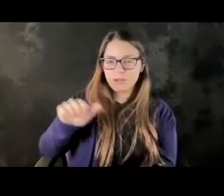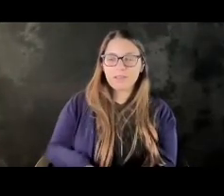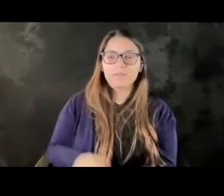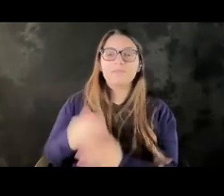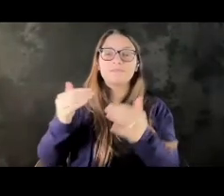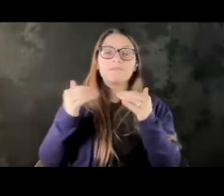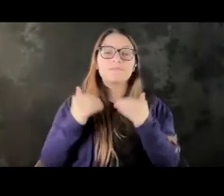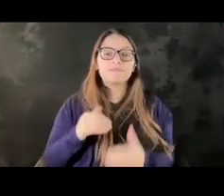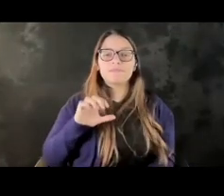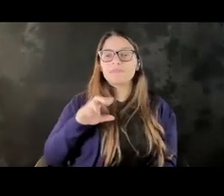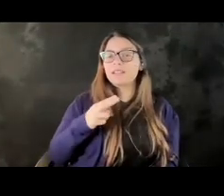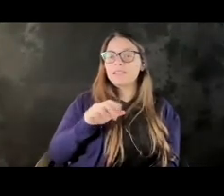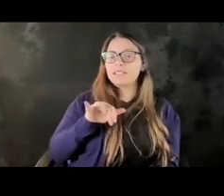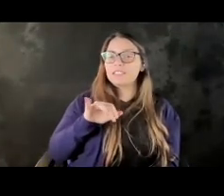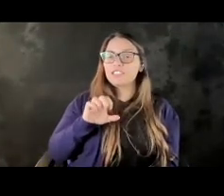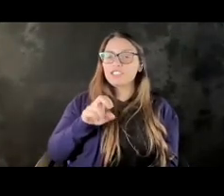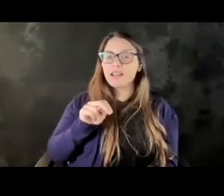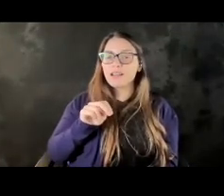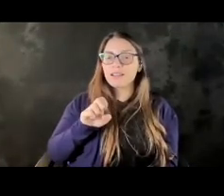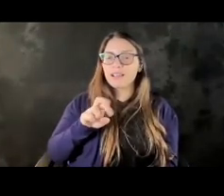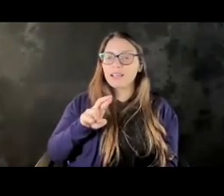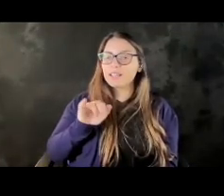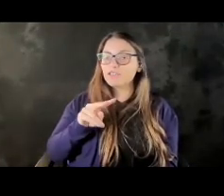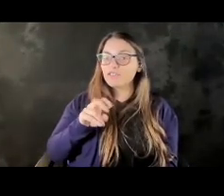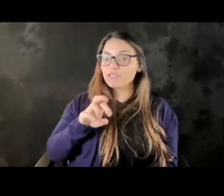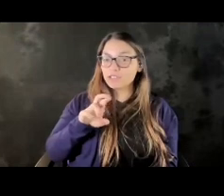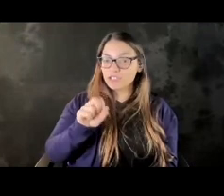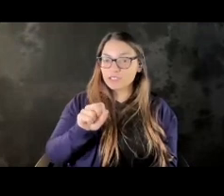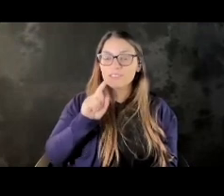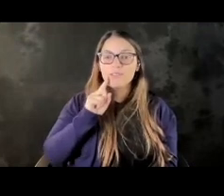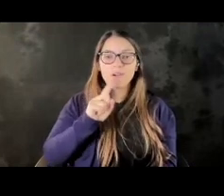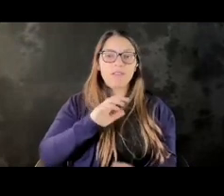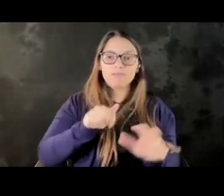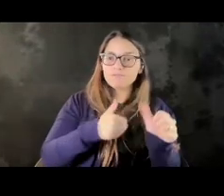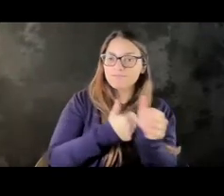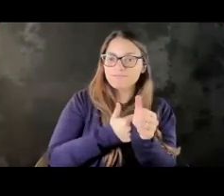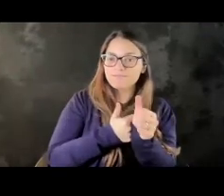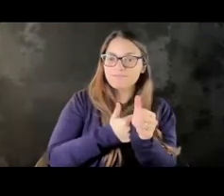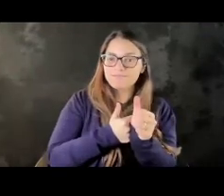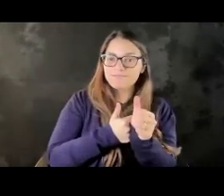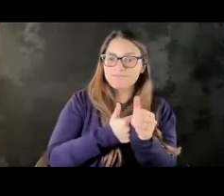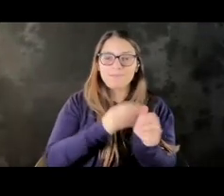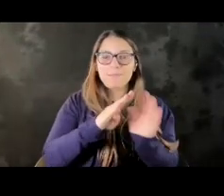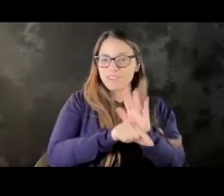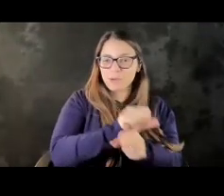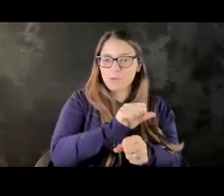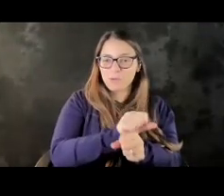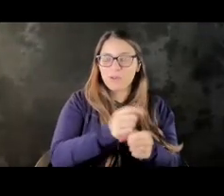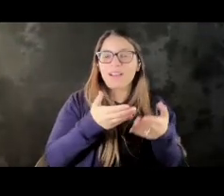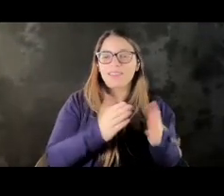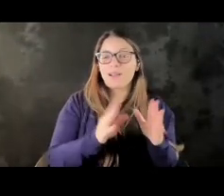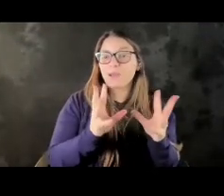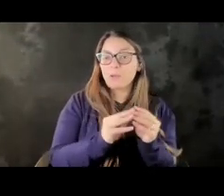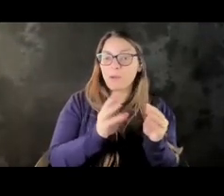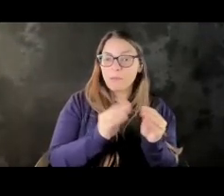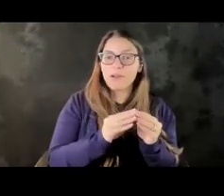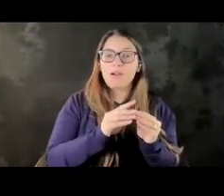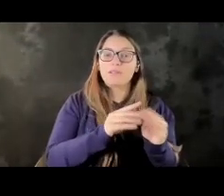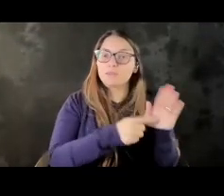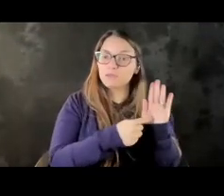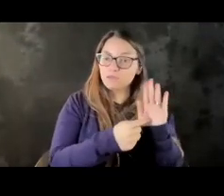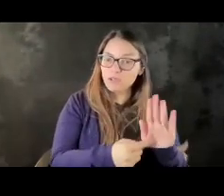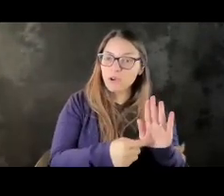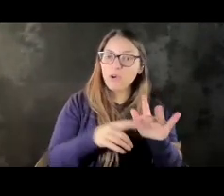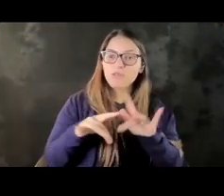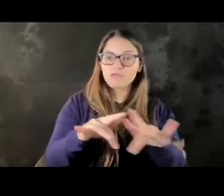who is doing the background work, allowing for this webinar to be displayed and recorded and